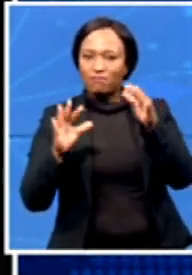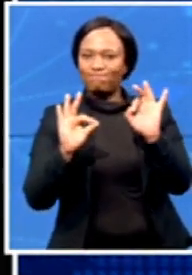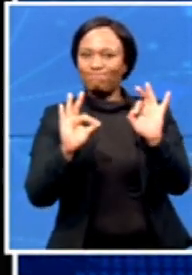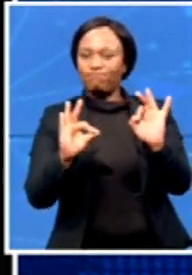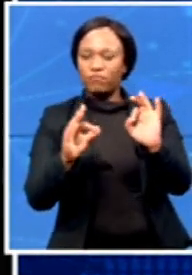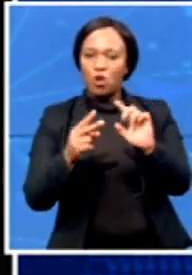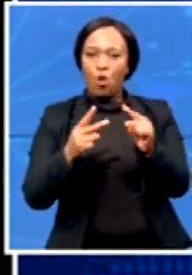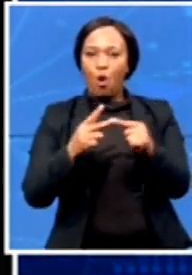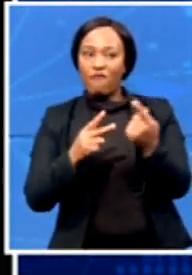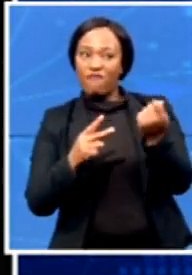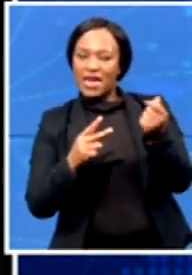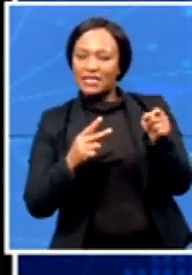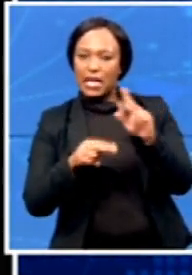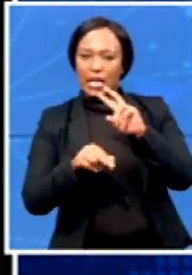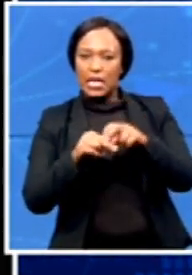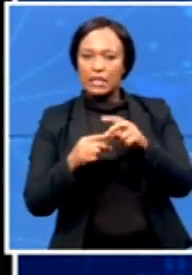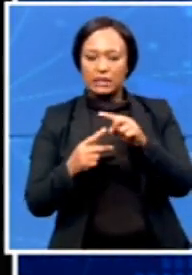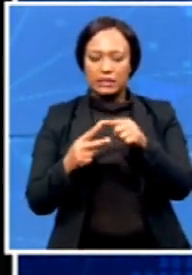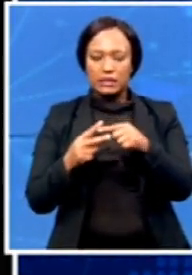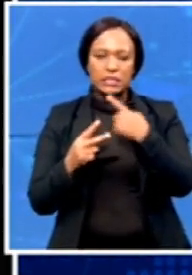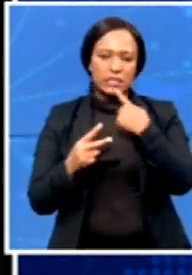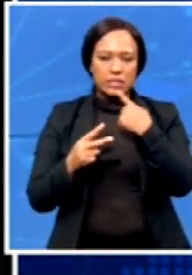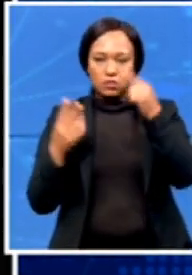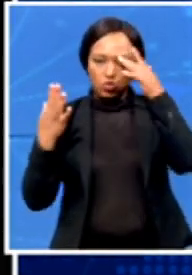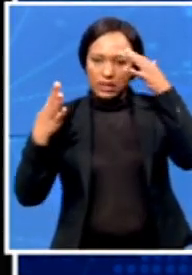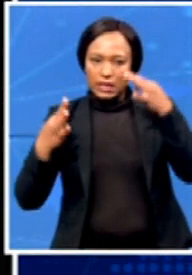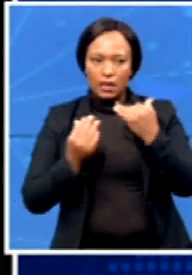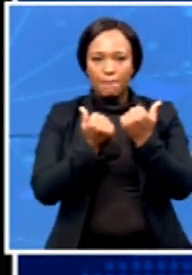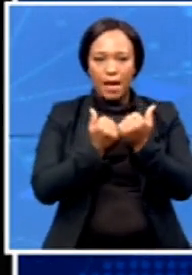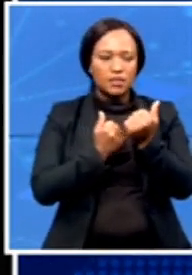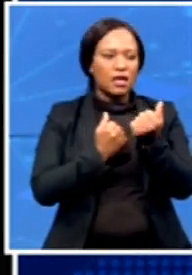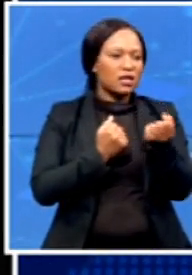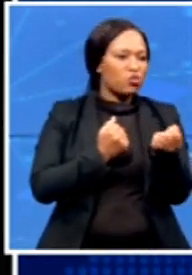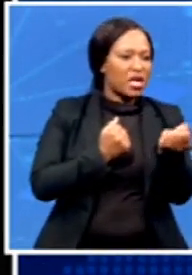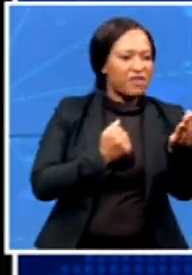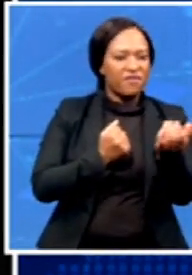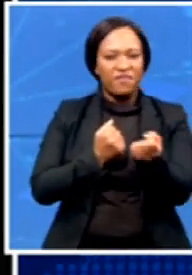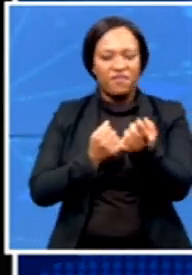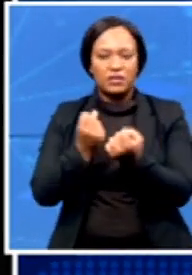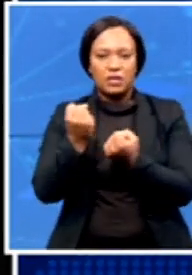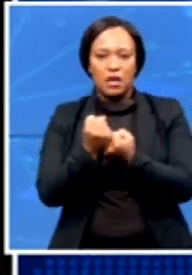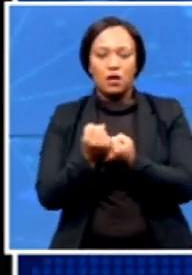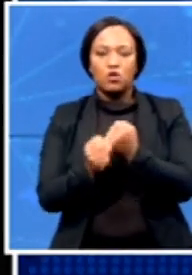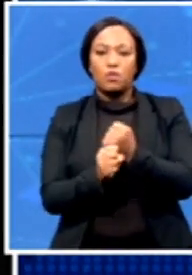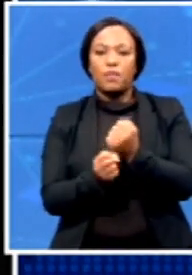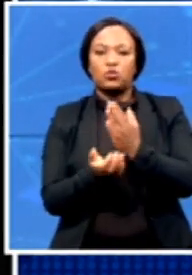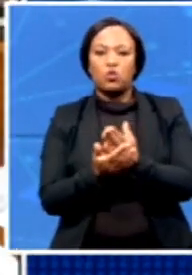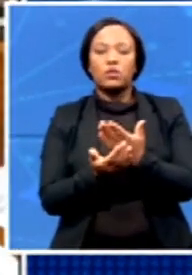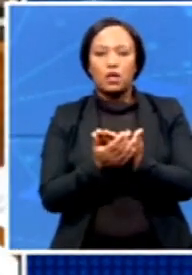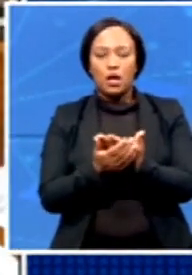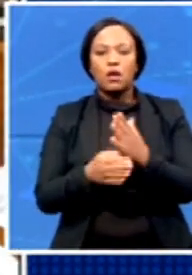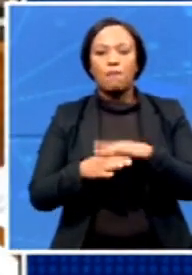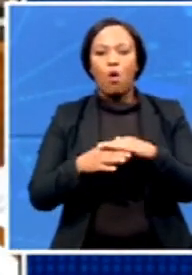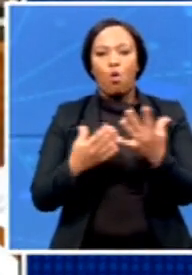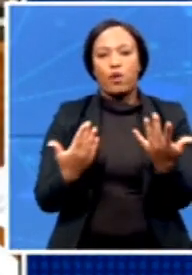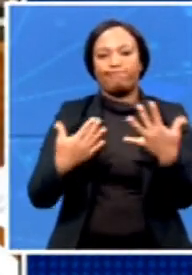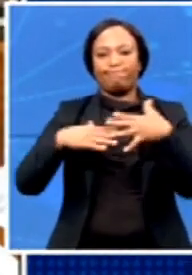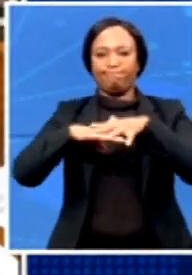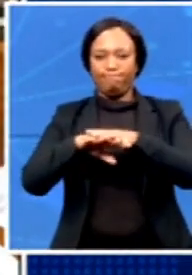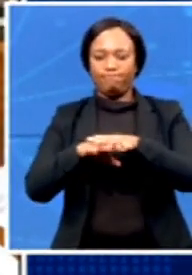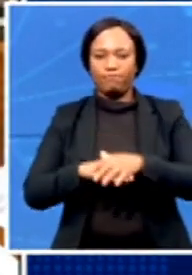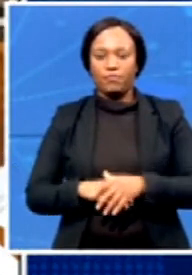and I can only support them in ensuring that we become more inclusive. Of course, there's a lot to speak about, but time